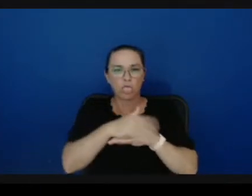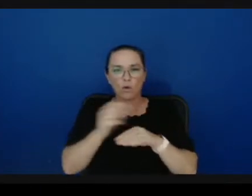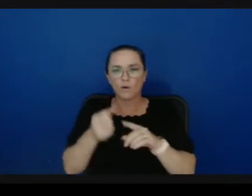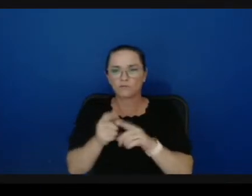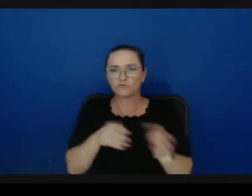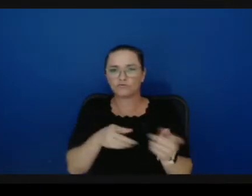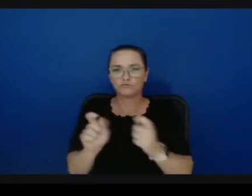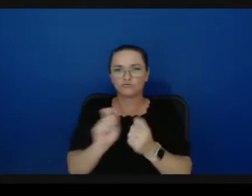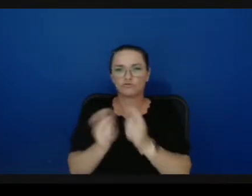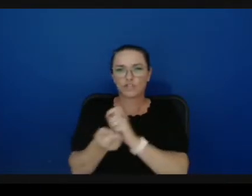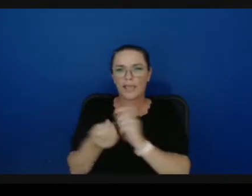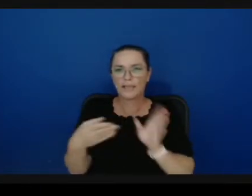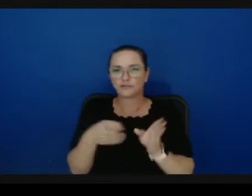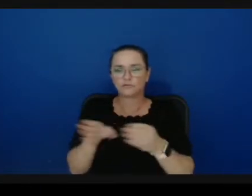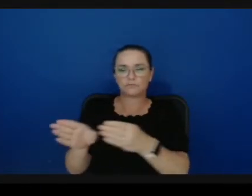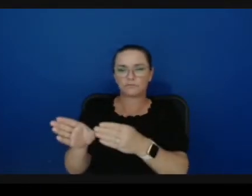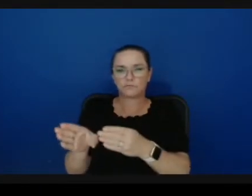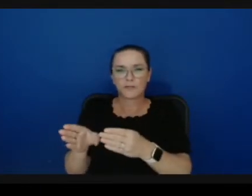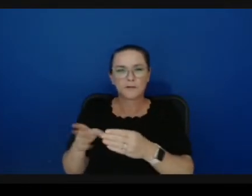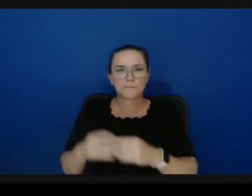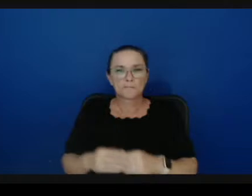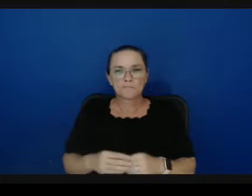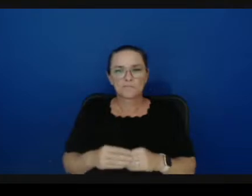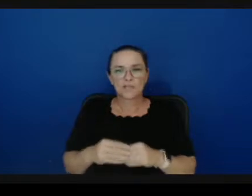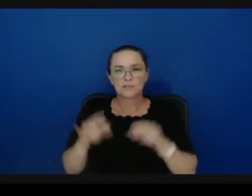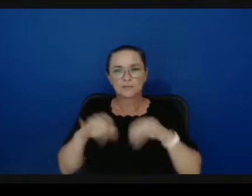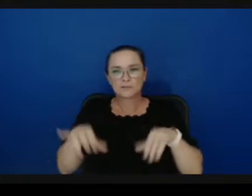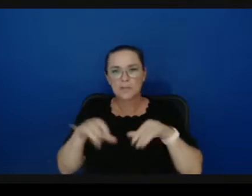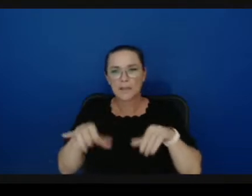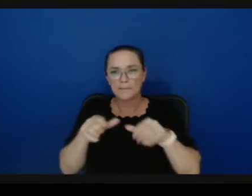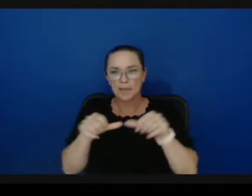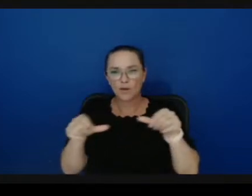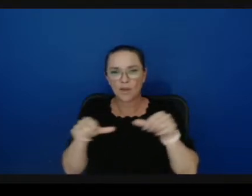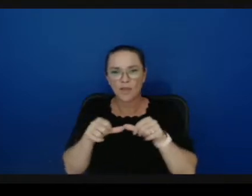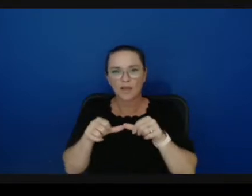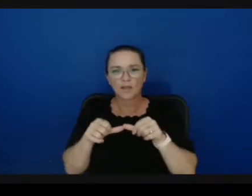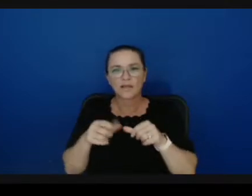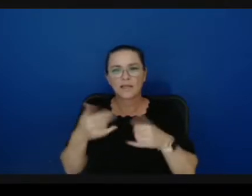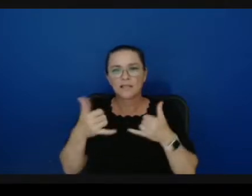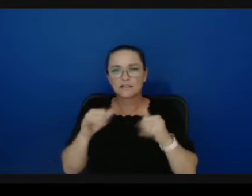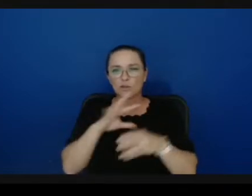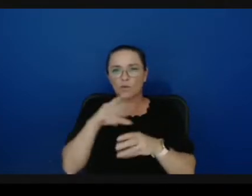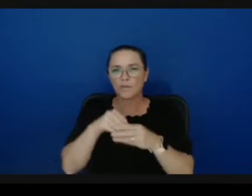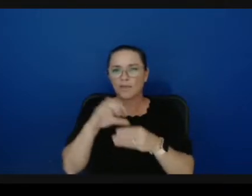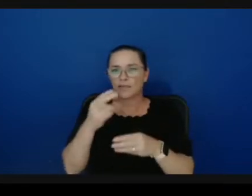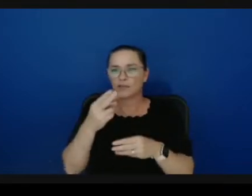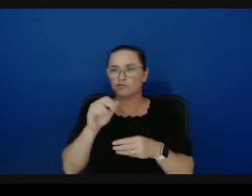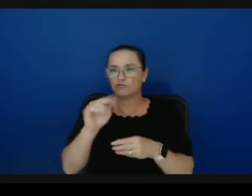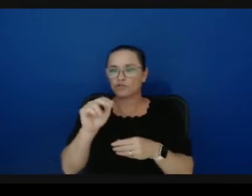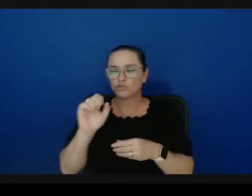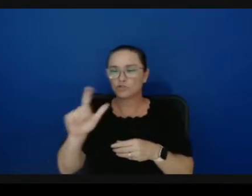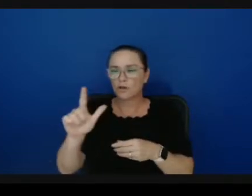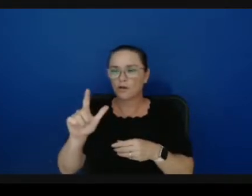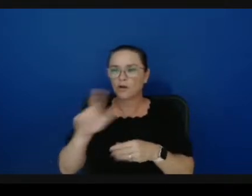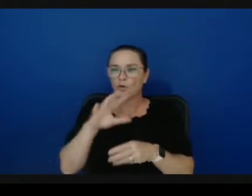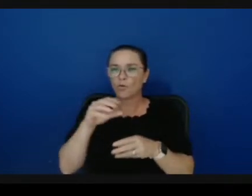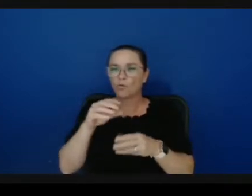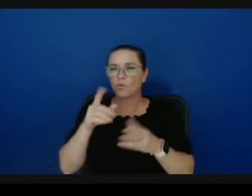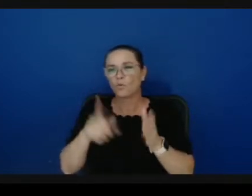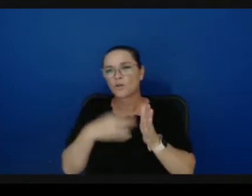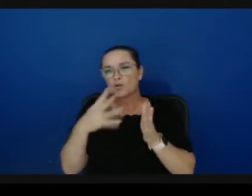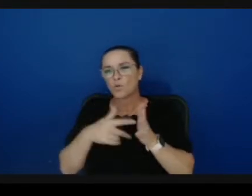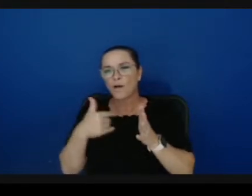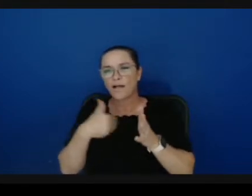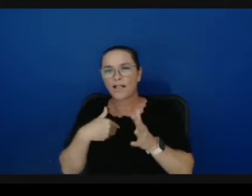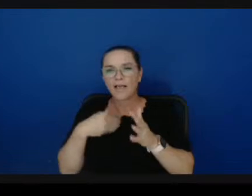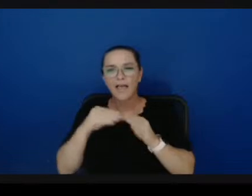have significantly changed the course of the lava. It's still confined to the channel walls, with the occasional overflow just making those channel